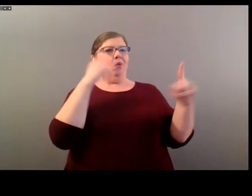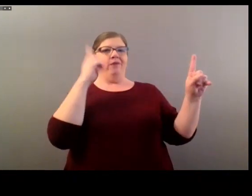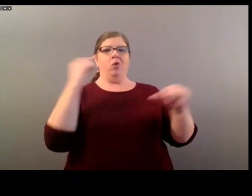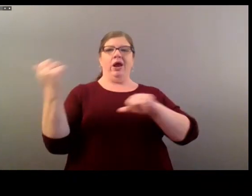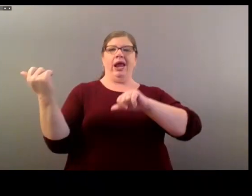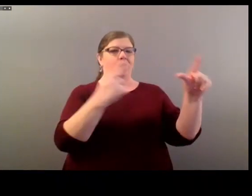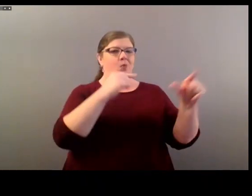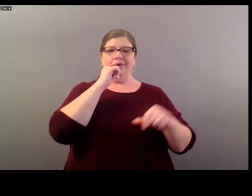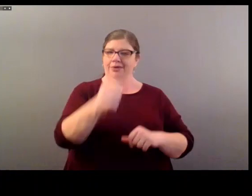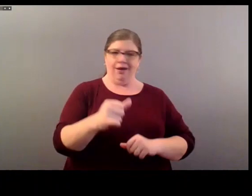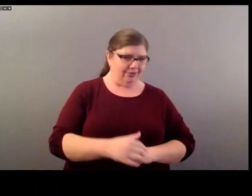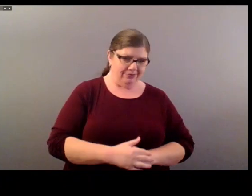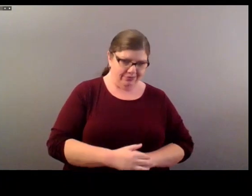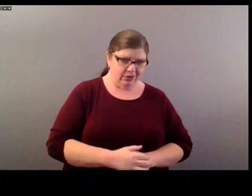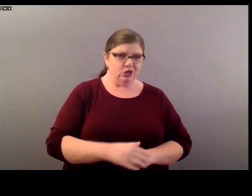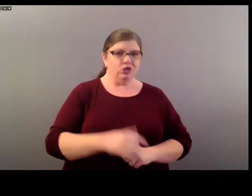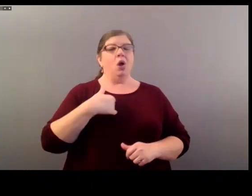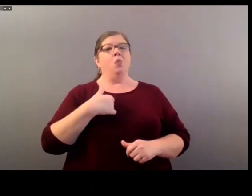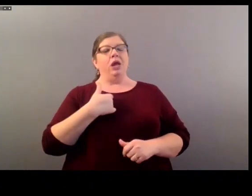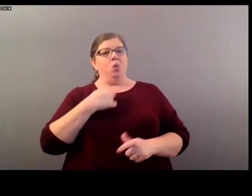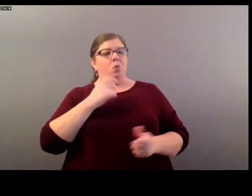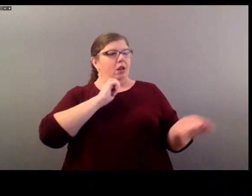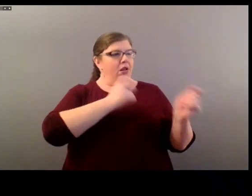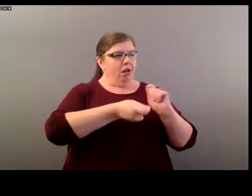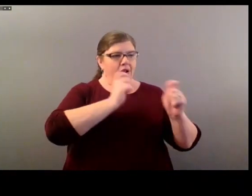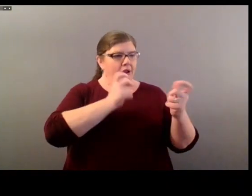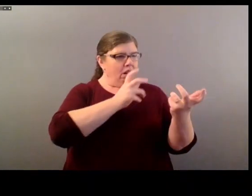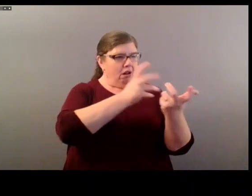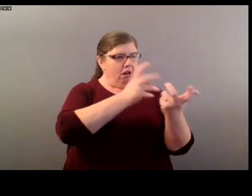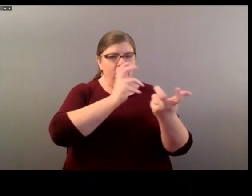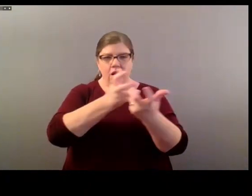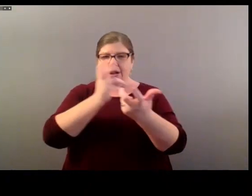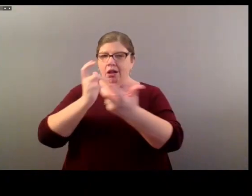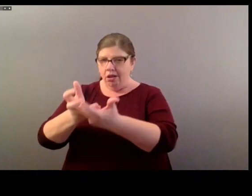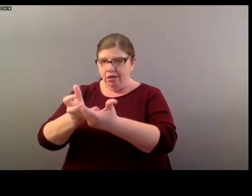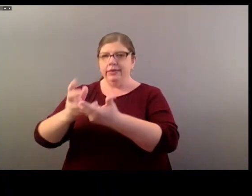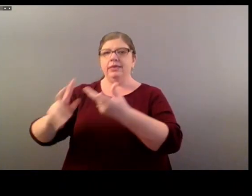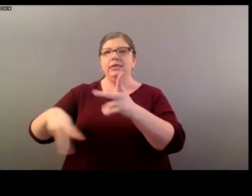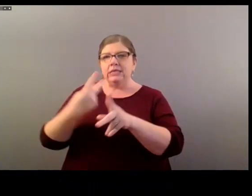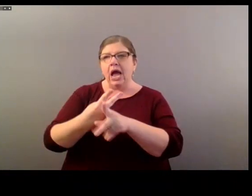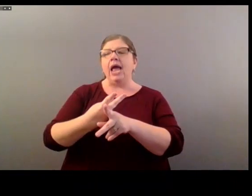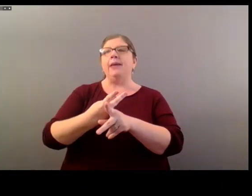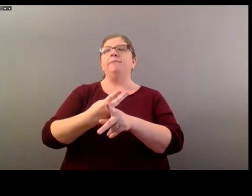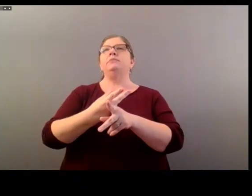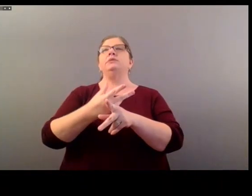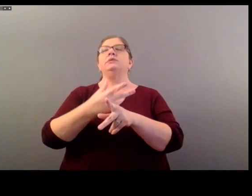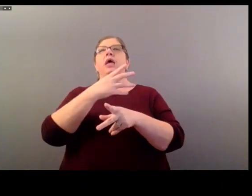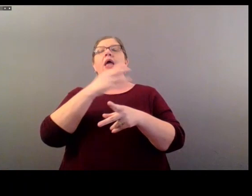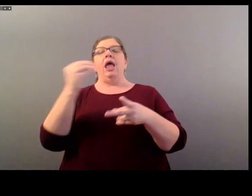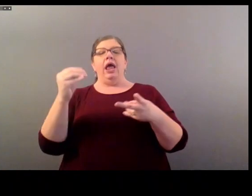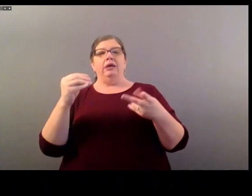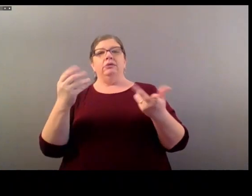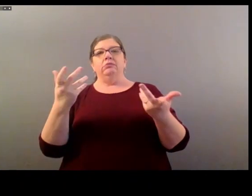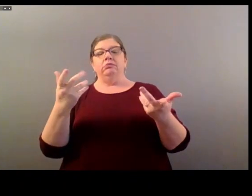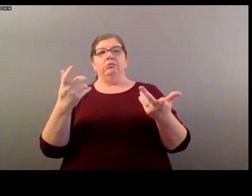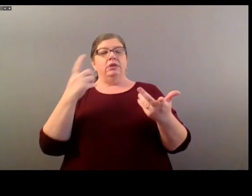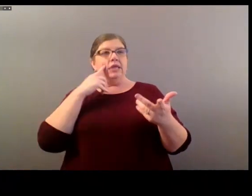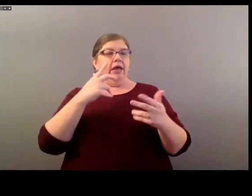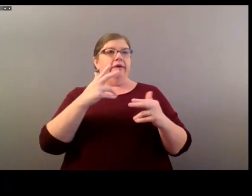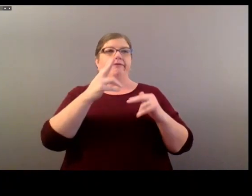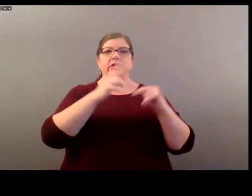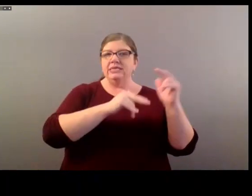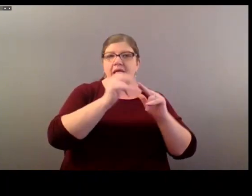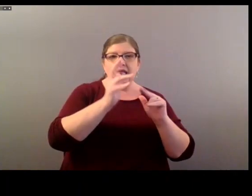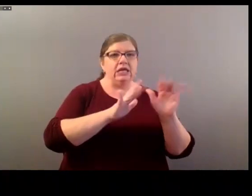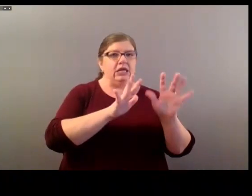So we are very nuanced in the type and of the type and the facility